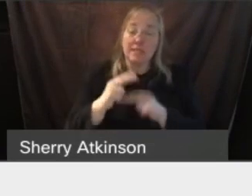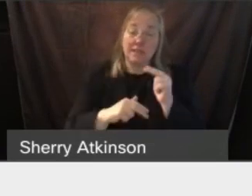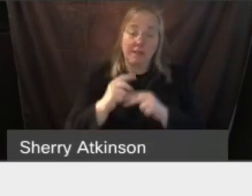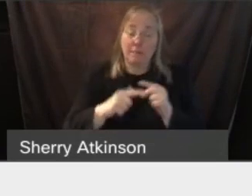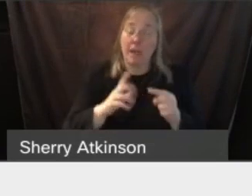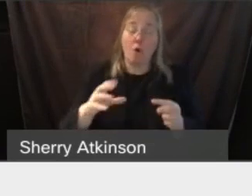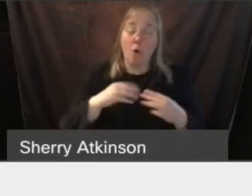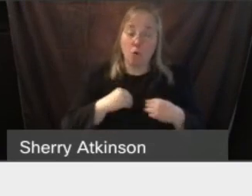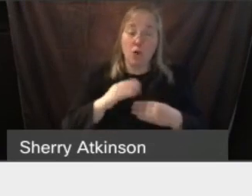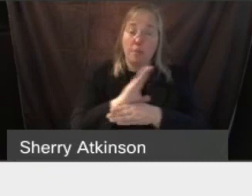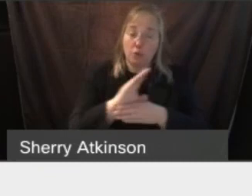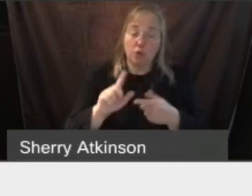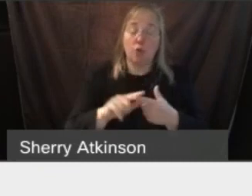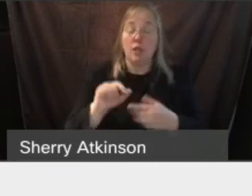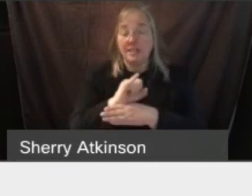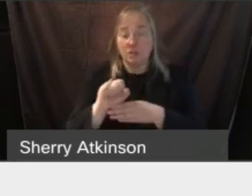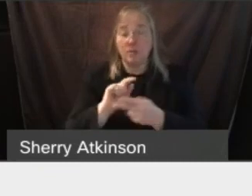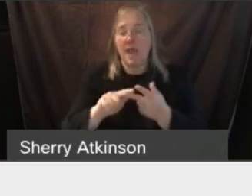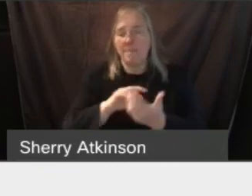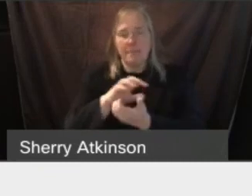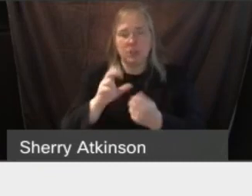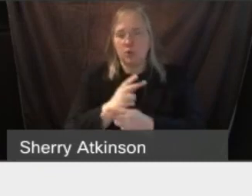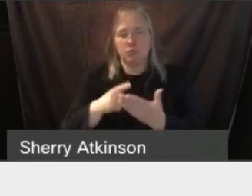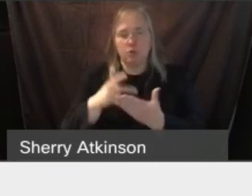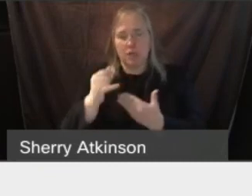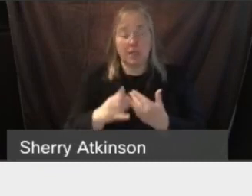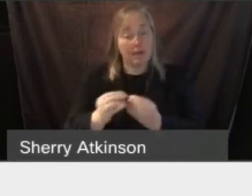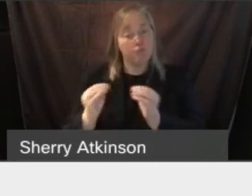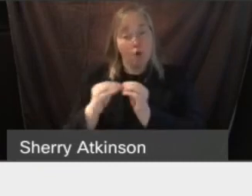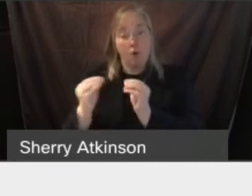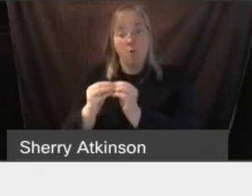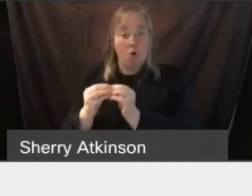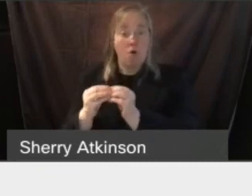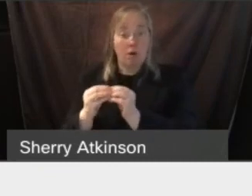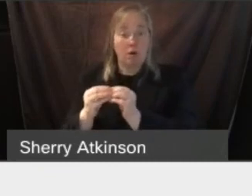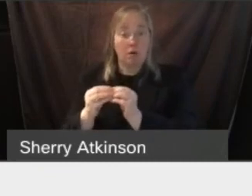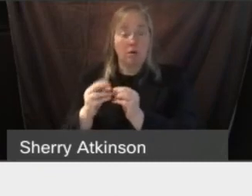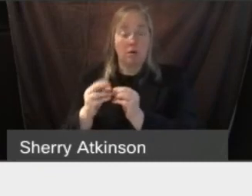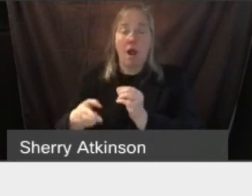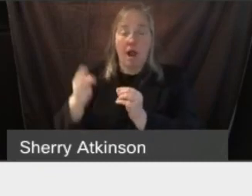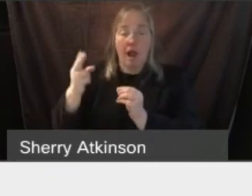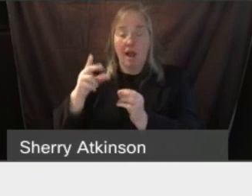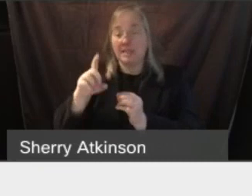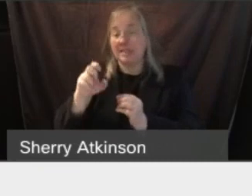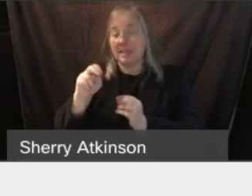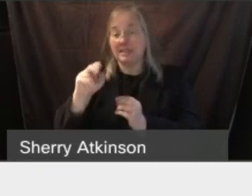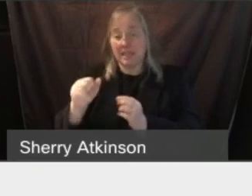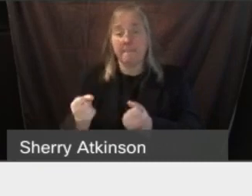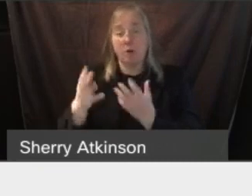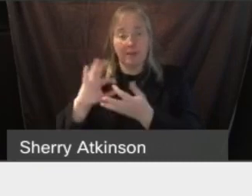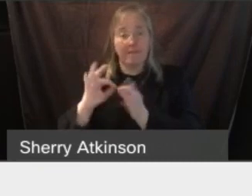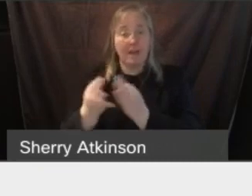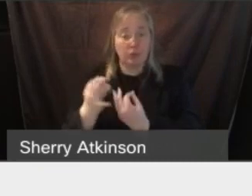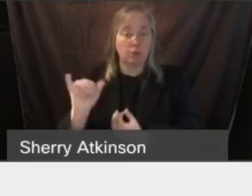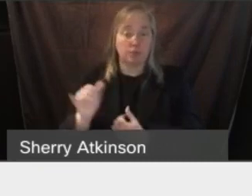commercial, industrial, mixed-use projects, and increasingly are in high-density multifamily as well.